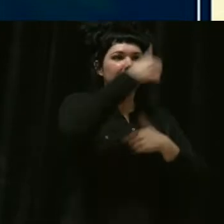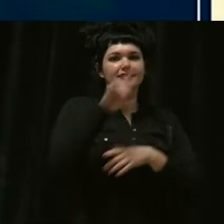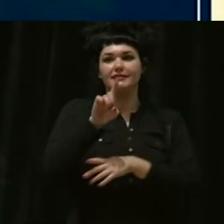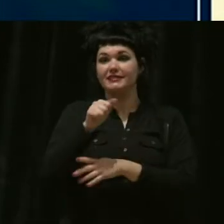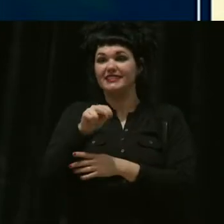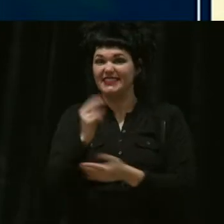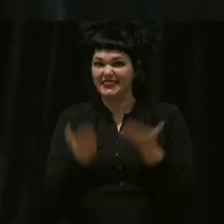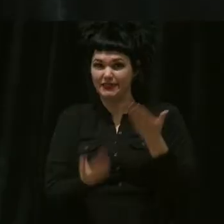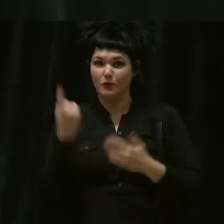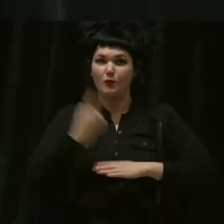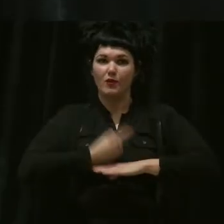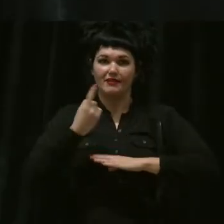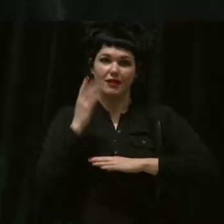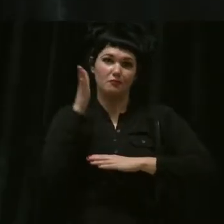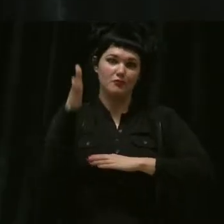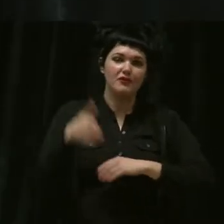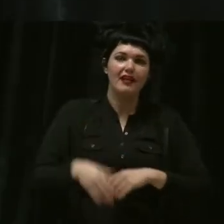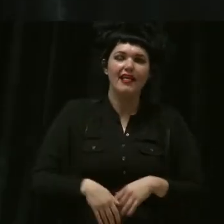someday, that's